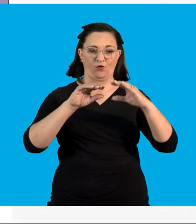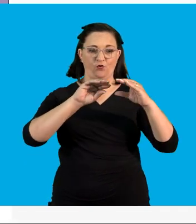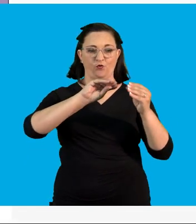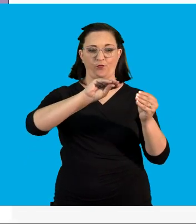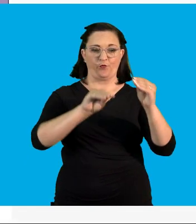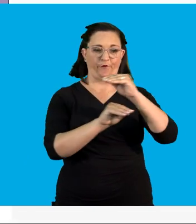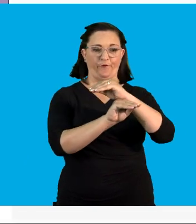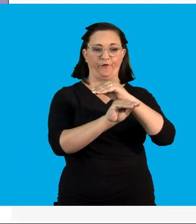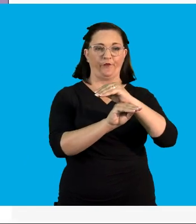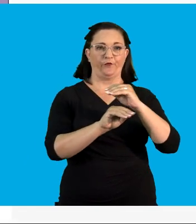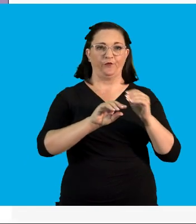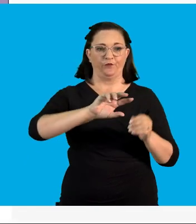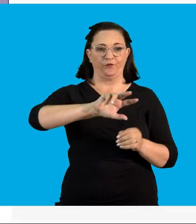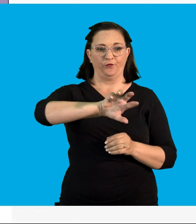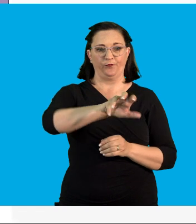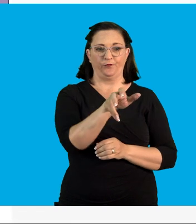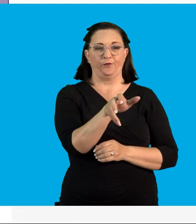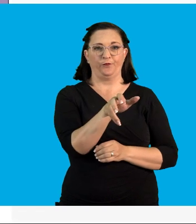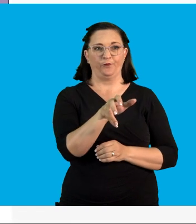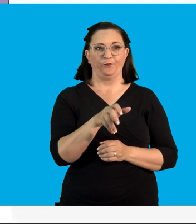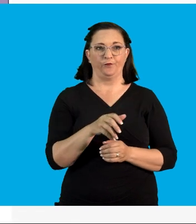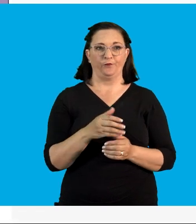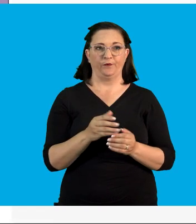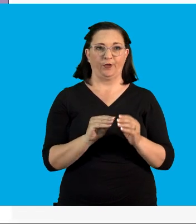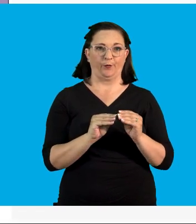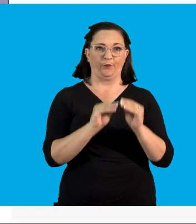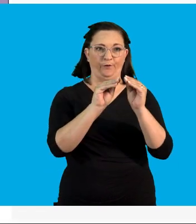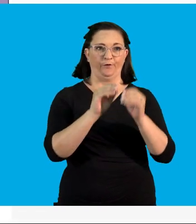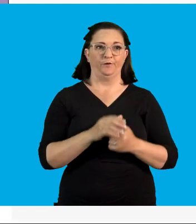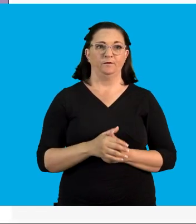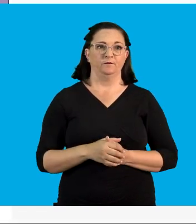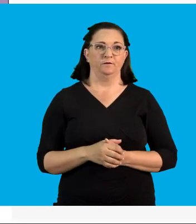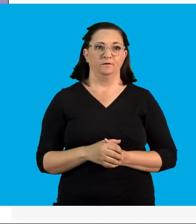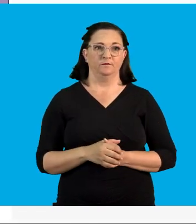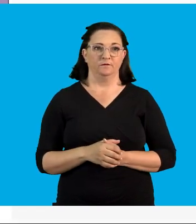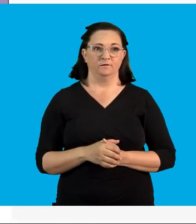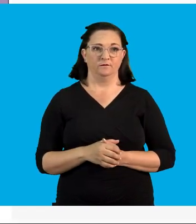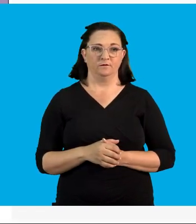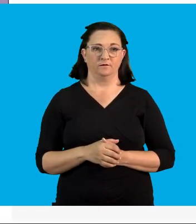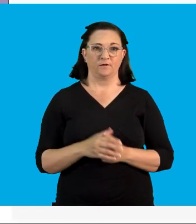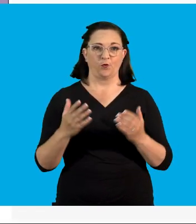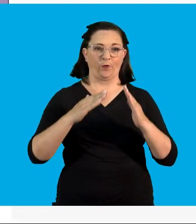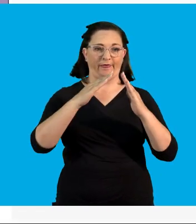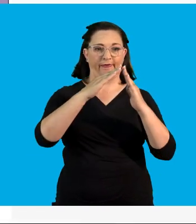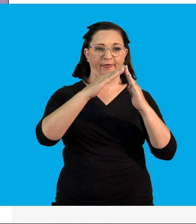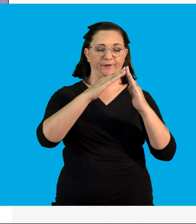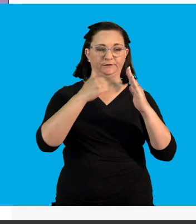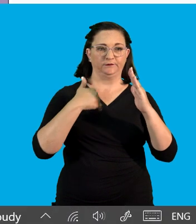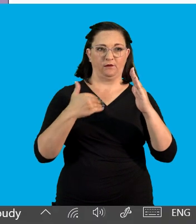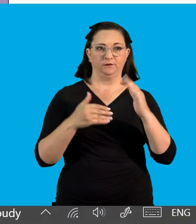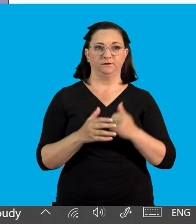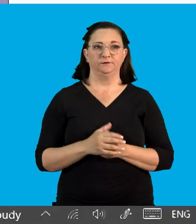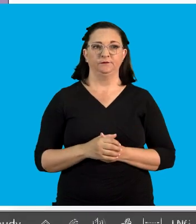the triangle over, the protractor over, move it to where the angle begins.